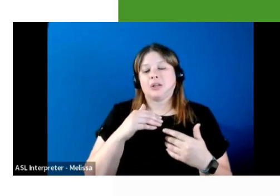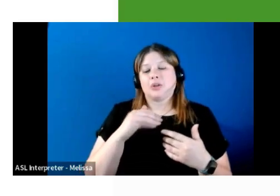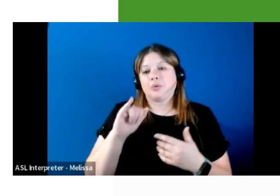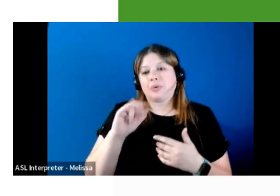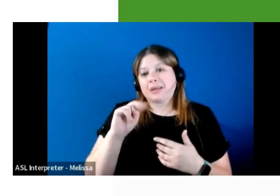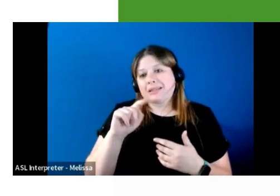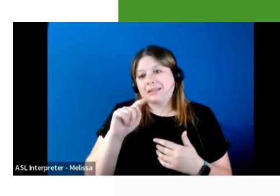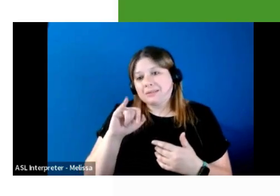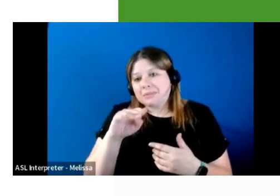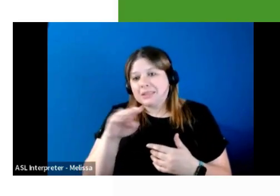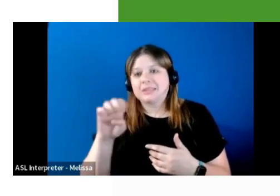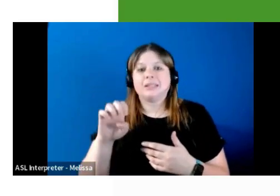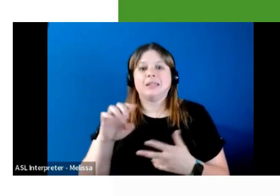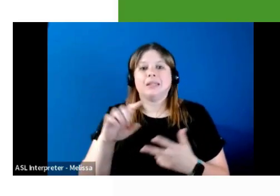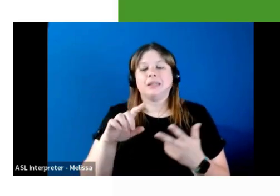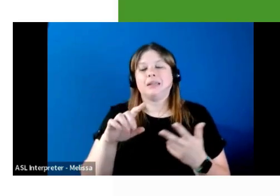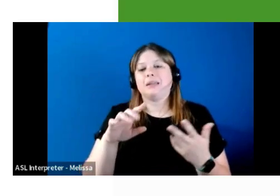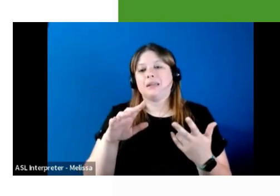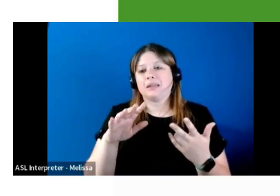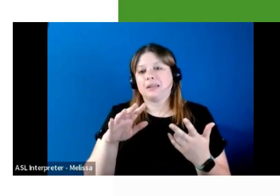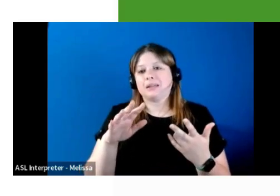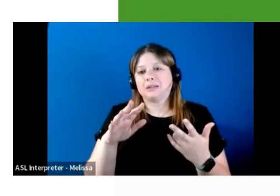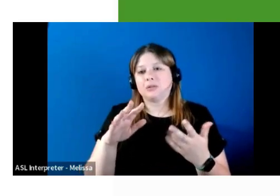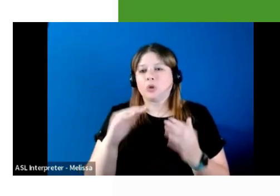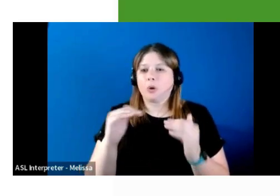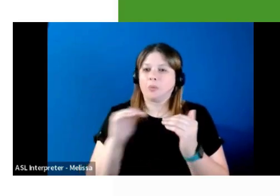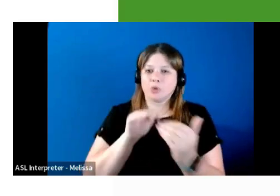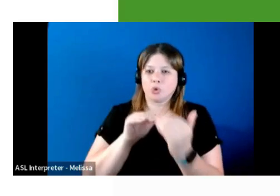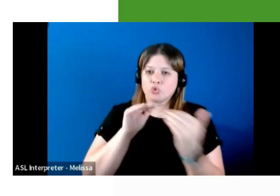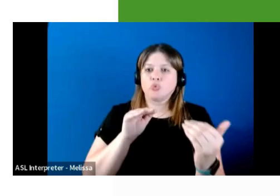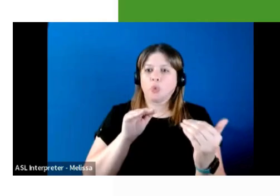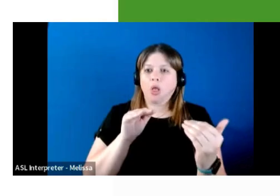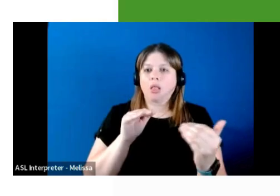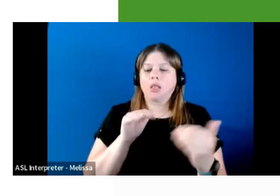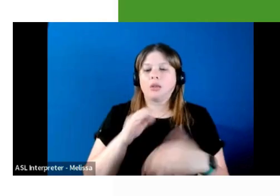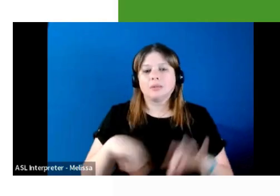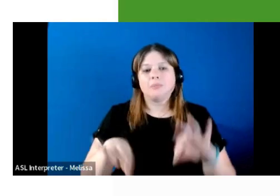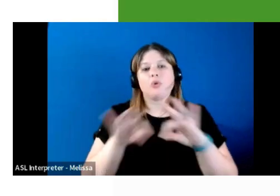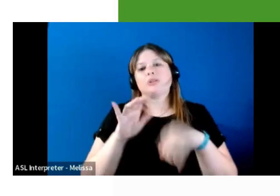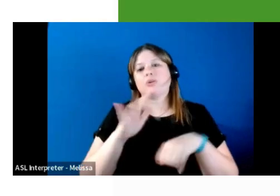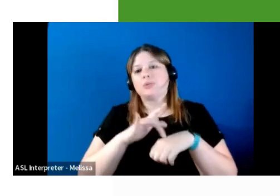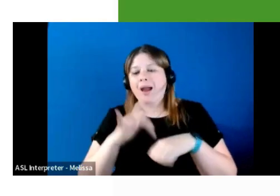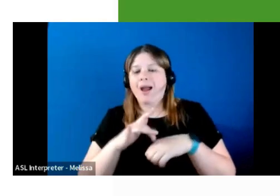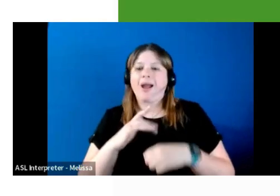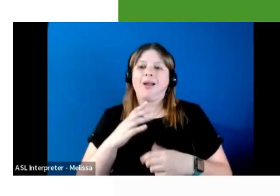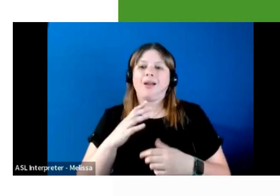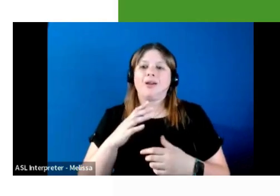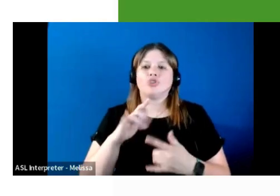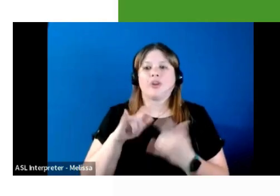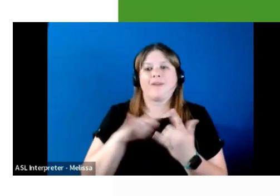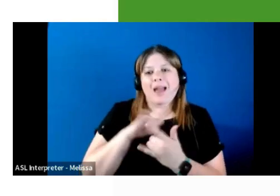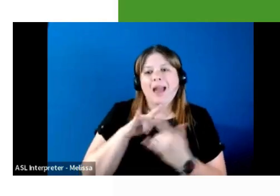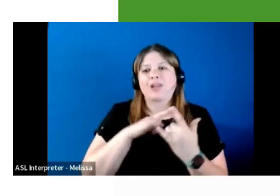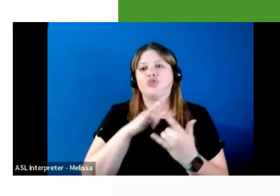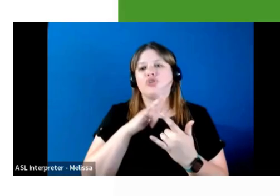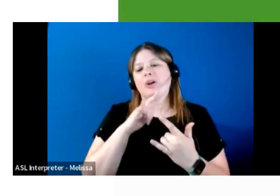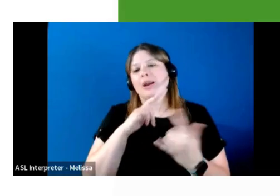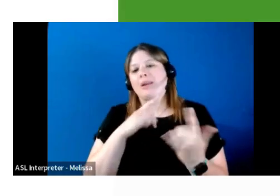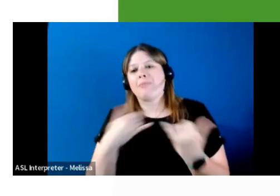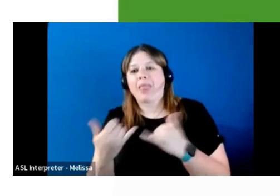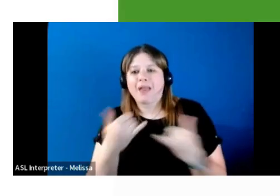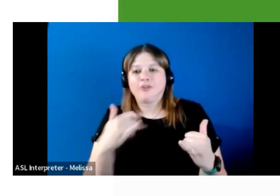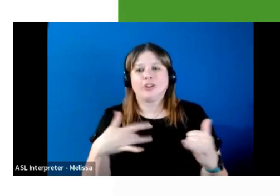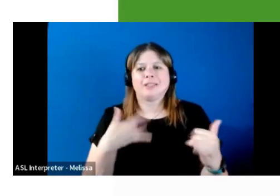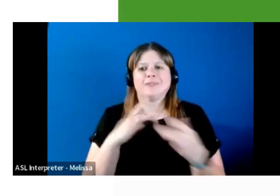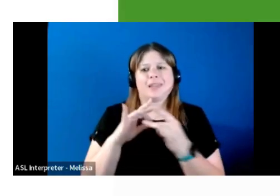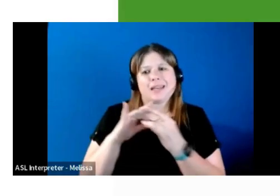that sex can mean more than intercourse. Touch, affection, playfulness, feeling connected are all